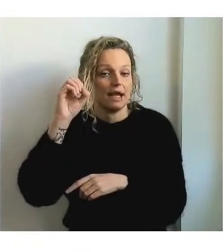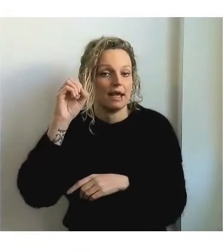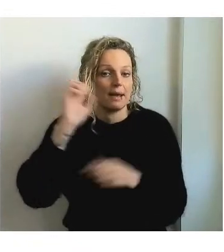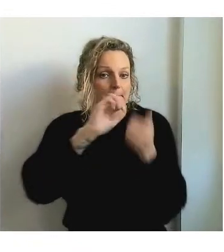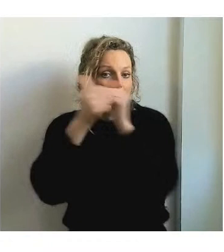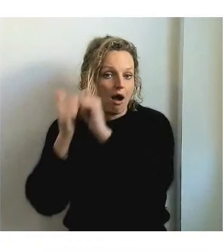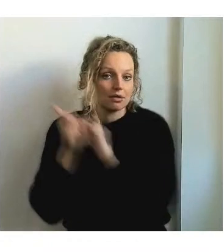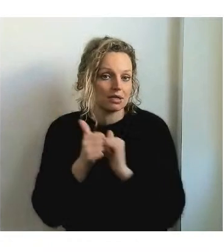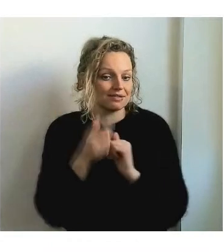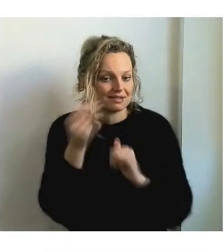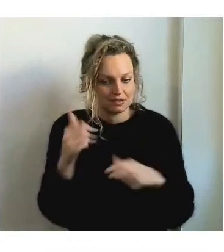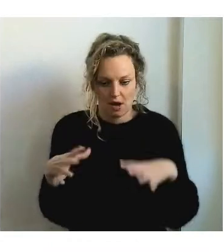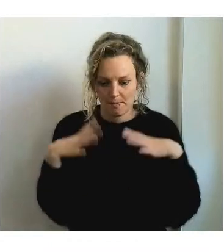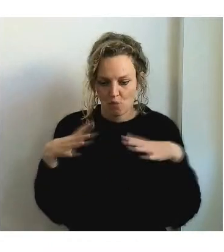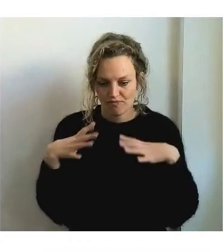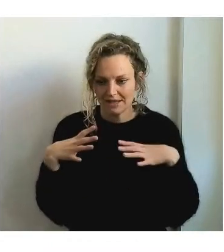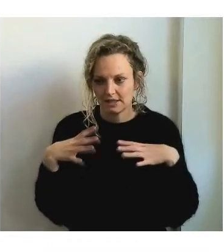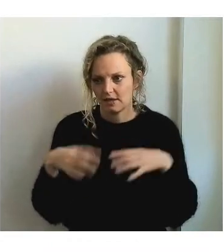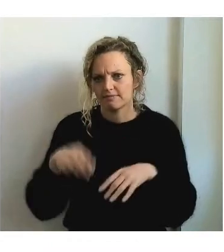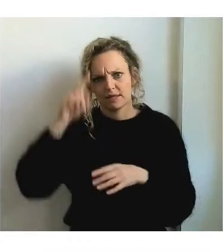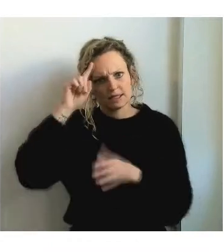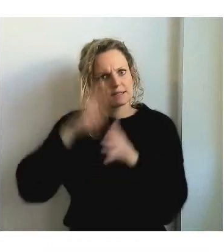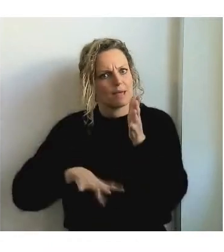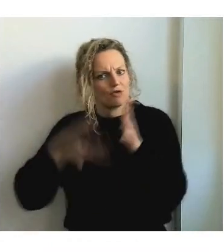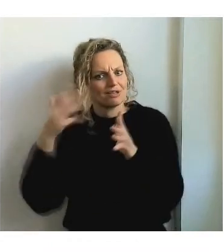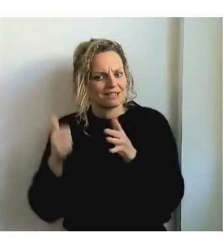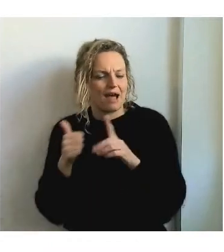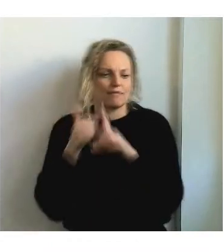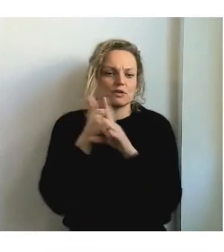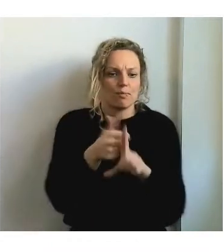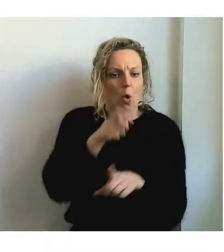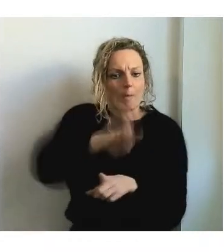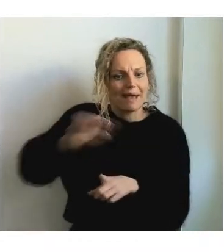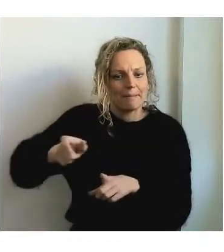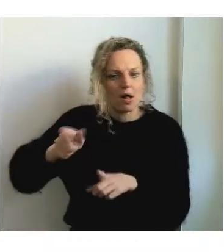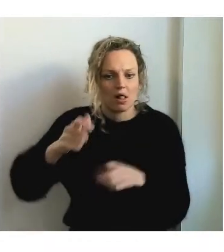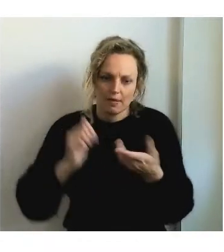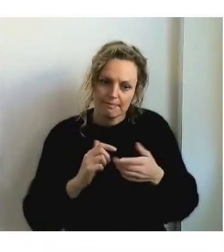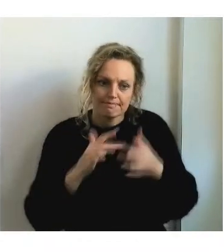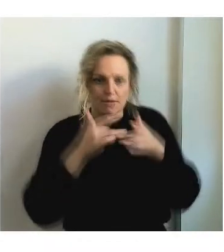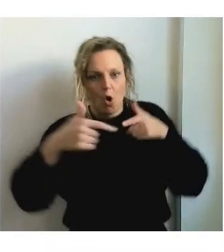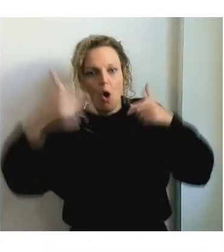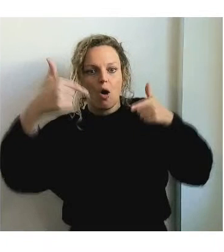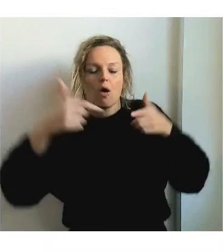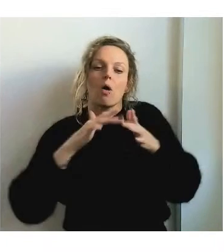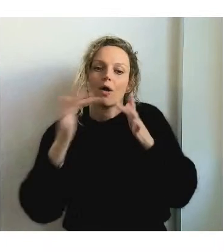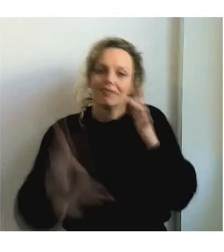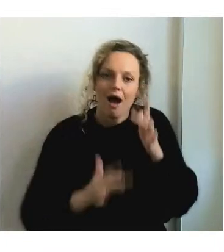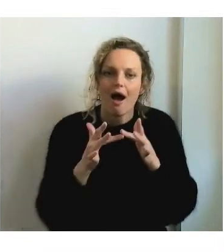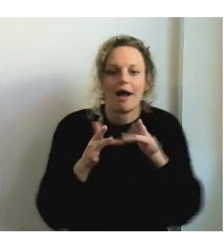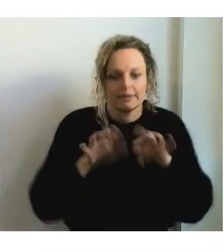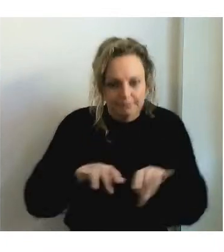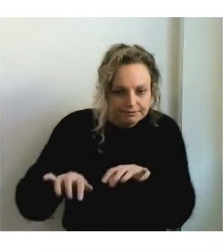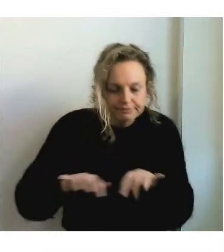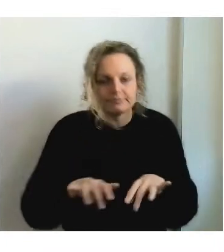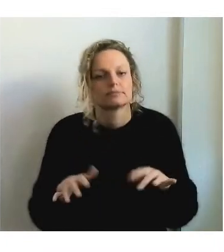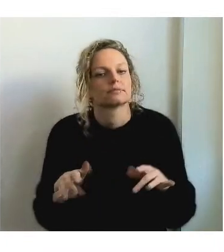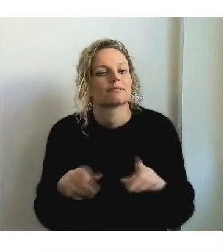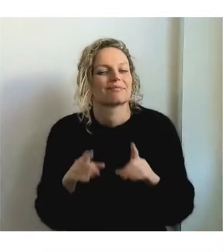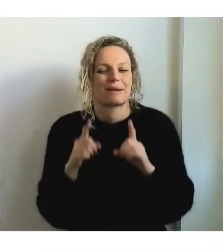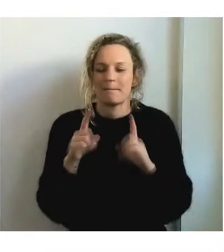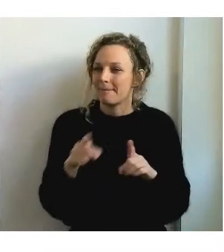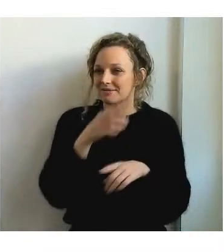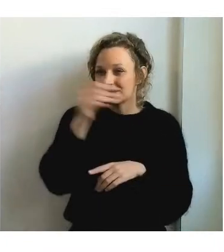to get online and to build their digital skills and confidence, but that wasn't the case for a lot of organisations. And in fact, there was quite a